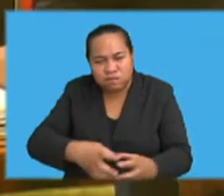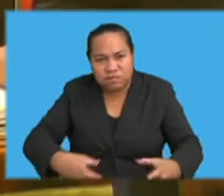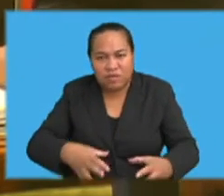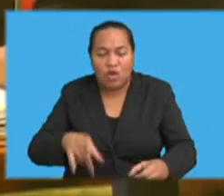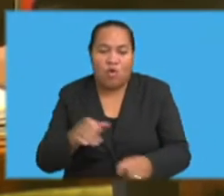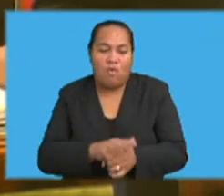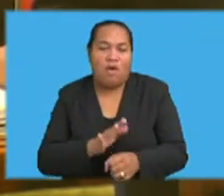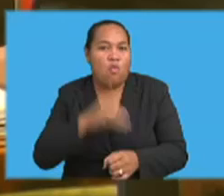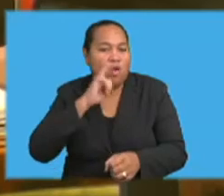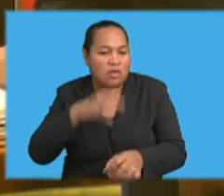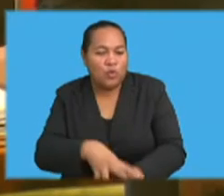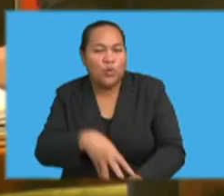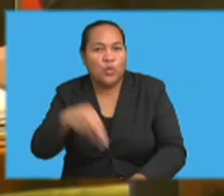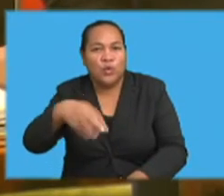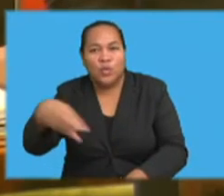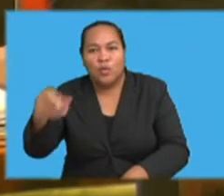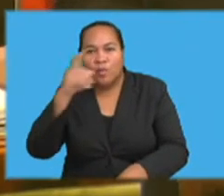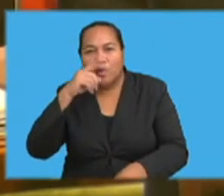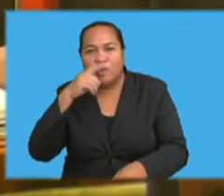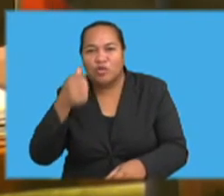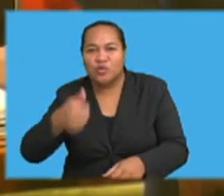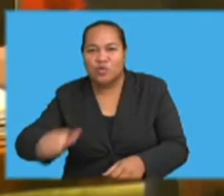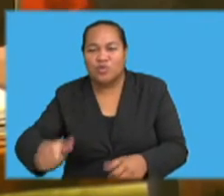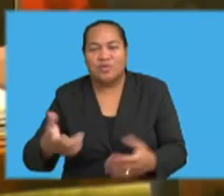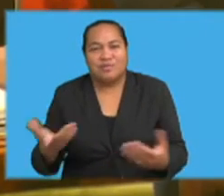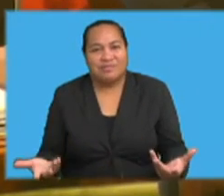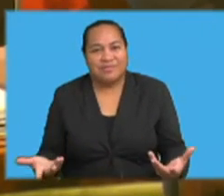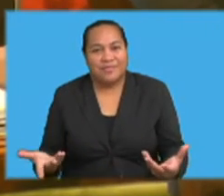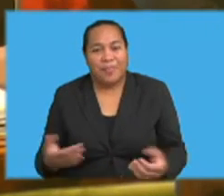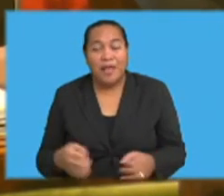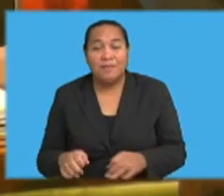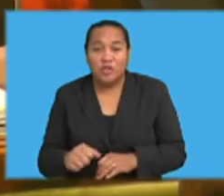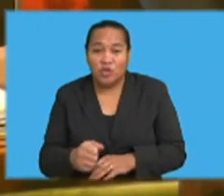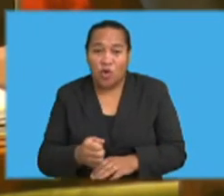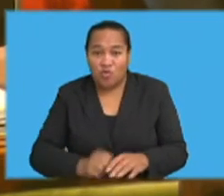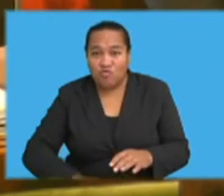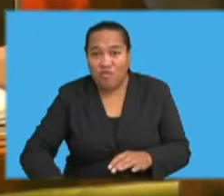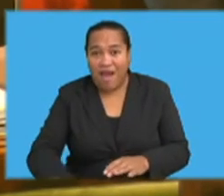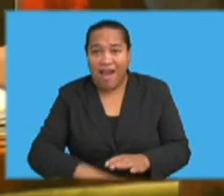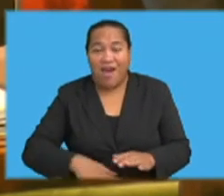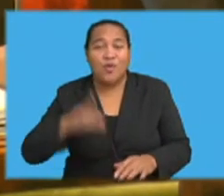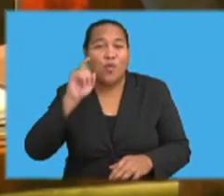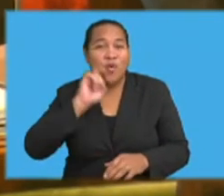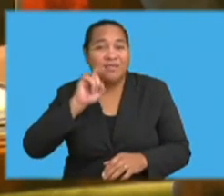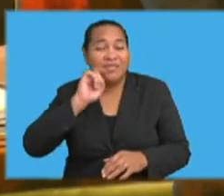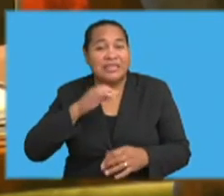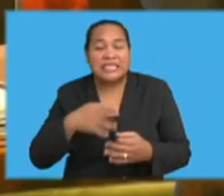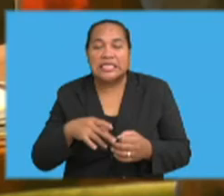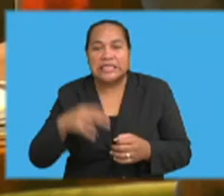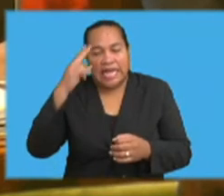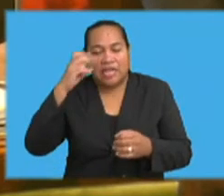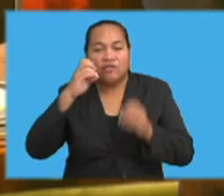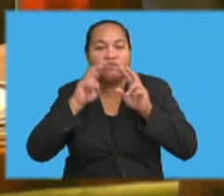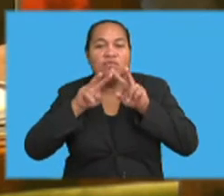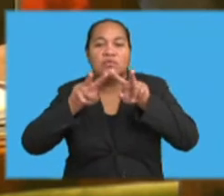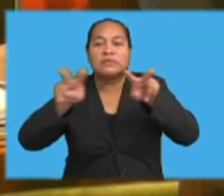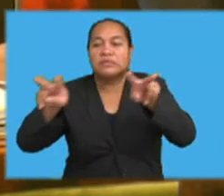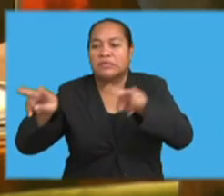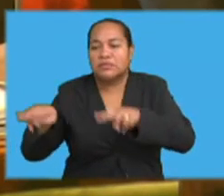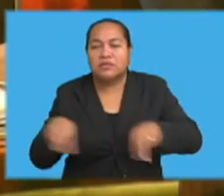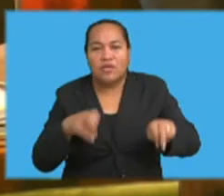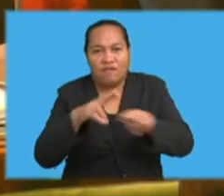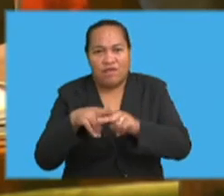be conducted shortly. The groundwater development, Madam Speaker, is actually nationwide focused and runs